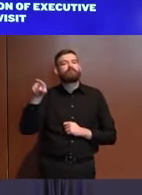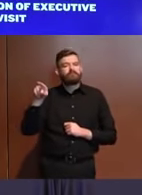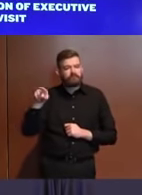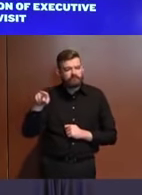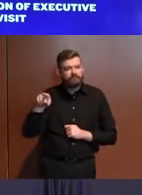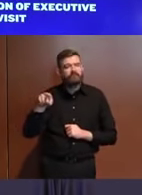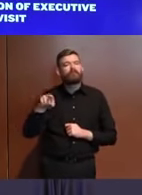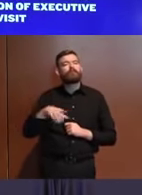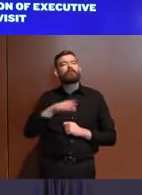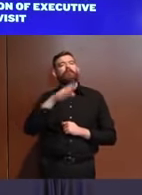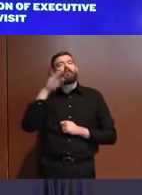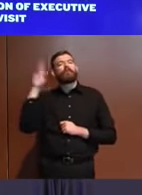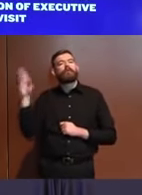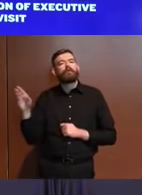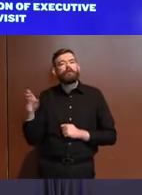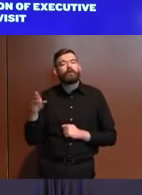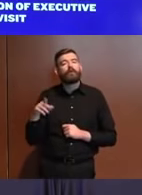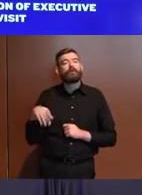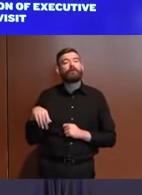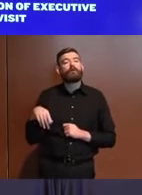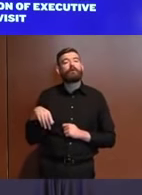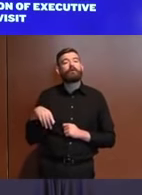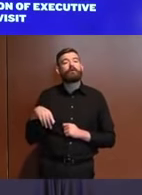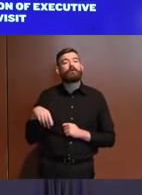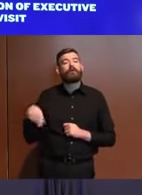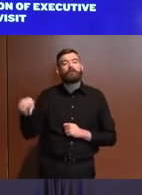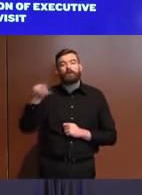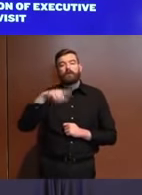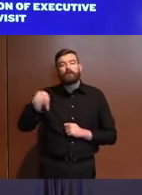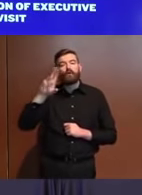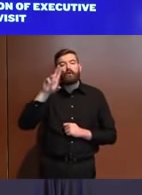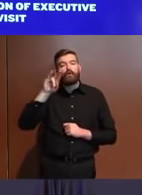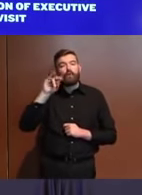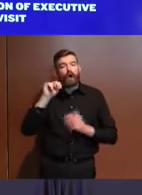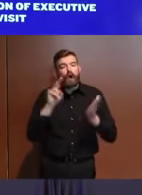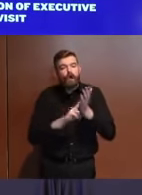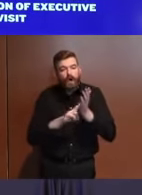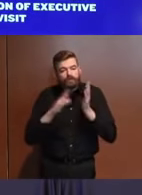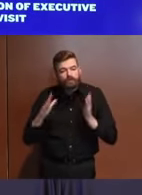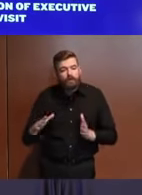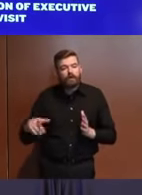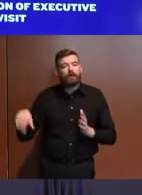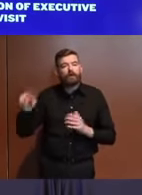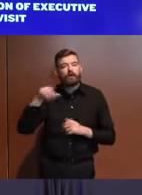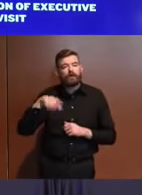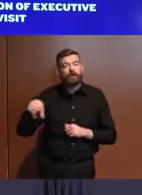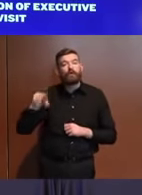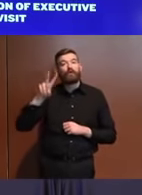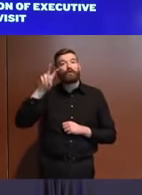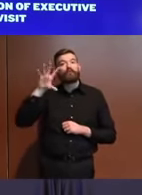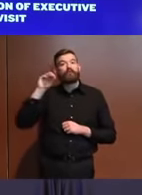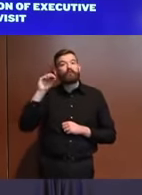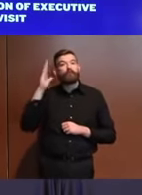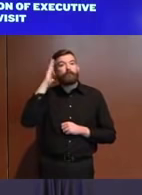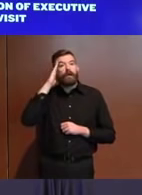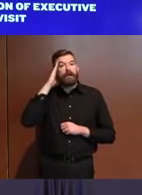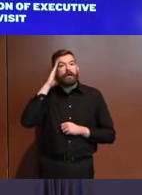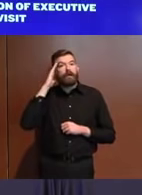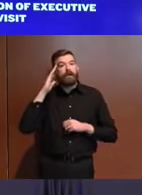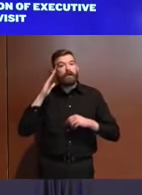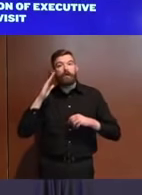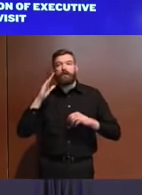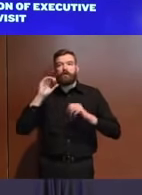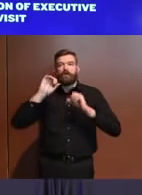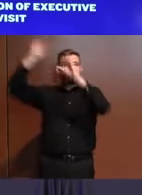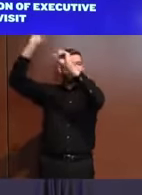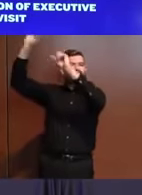union contractors, I believe, are unloading the first 250-bed field medical station on site as we speak. So